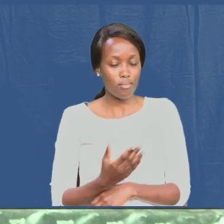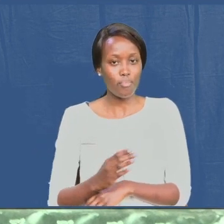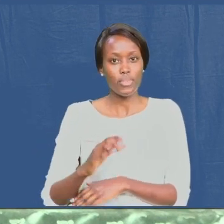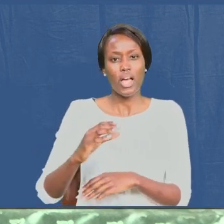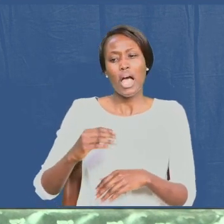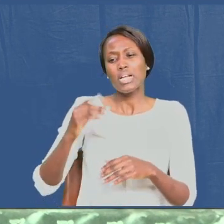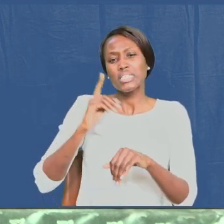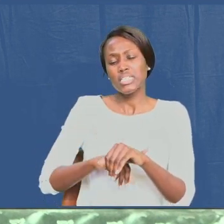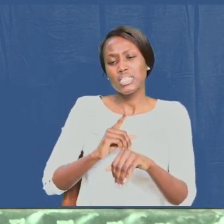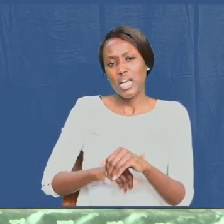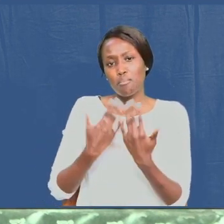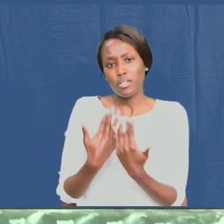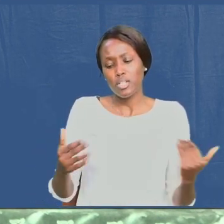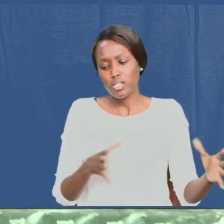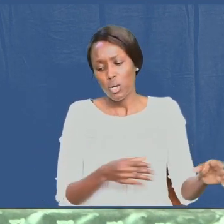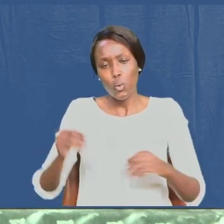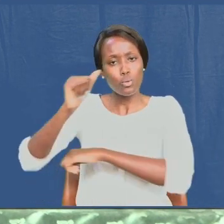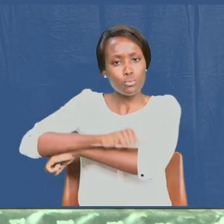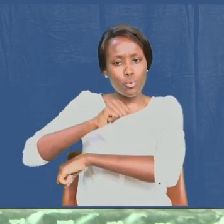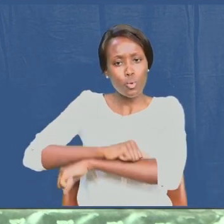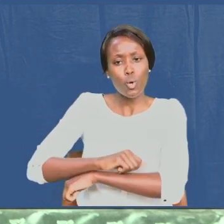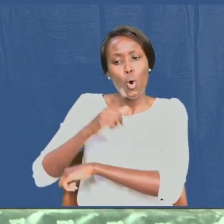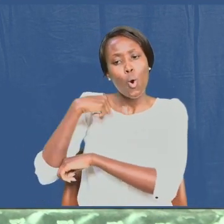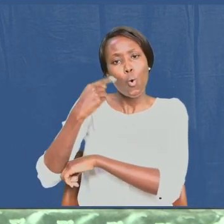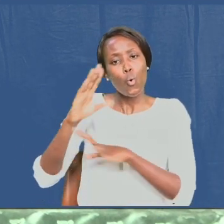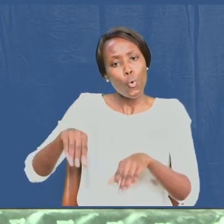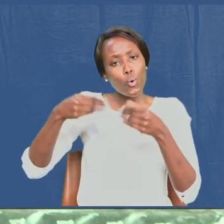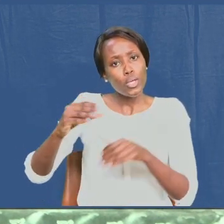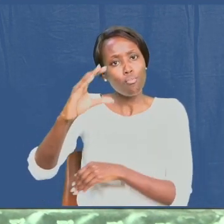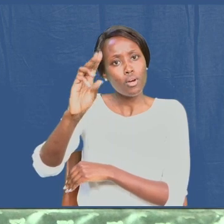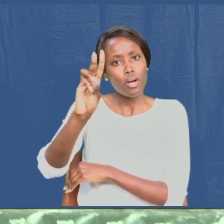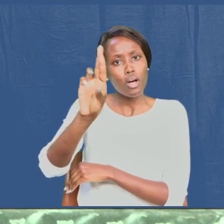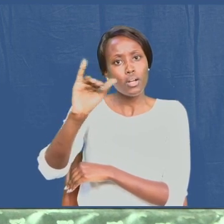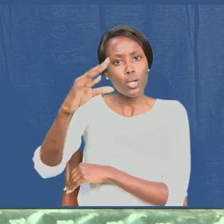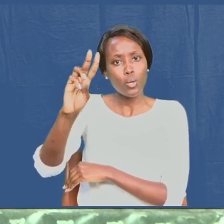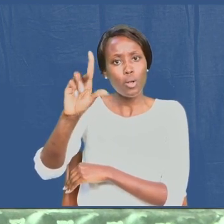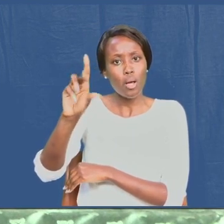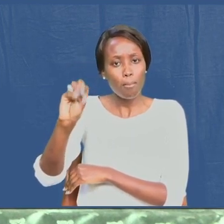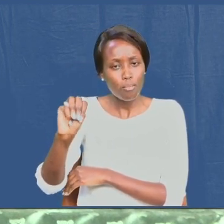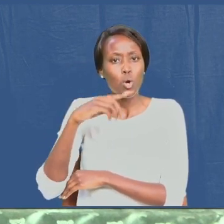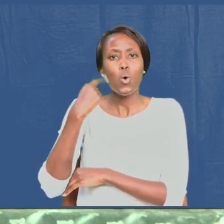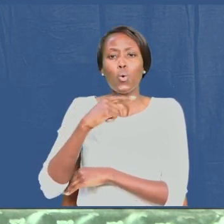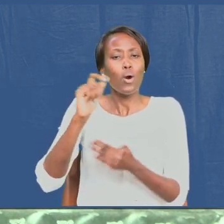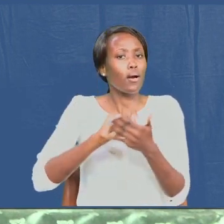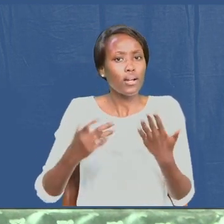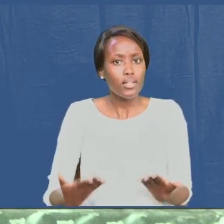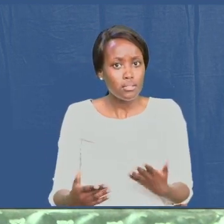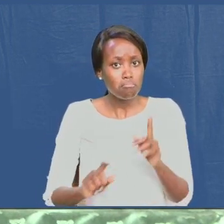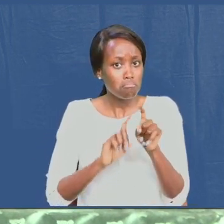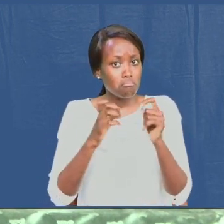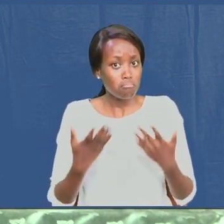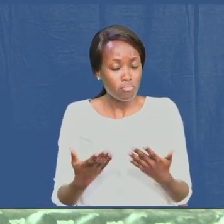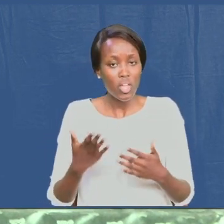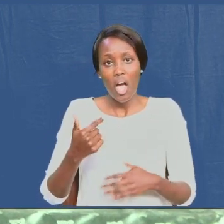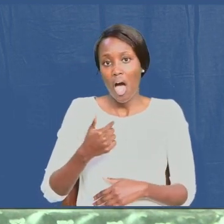being taught. Where is the source of our curriculum? Who determines the content? My colleague, Dr.